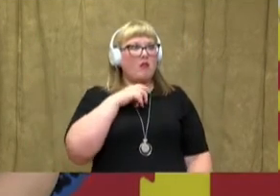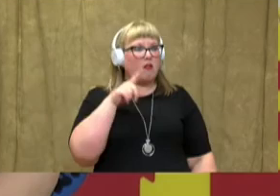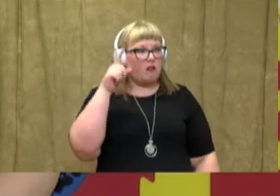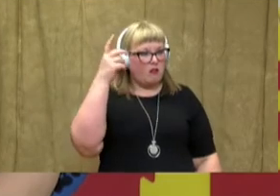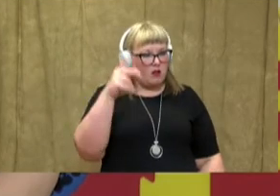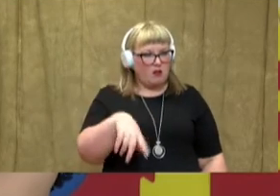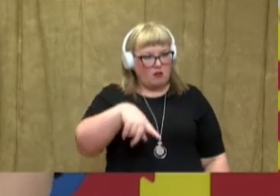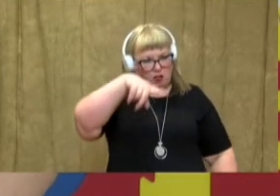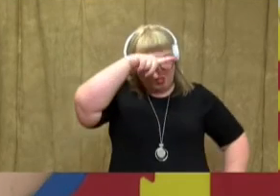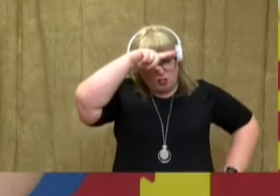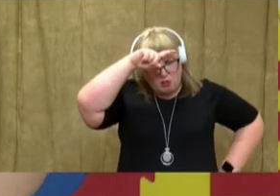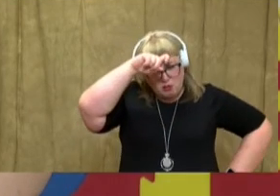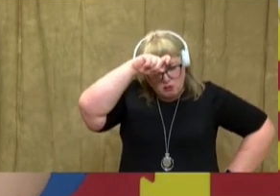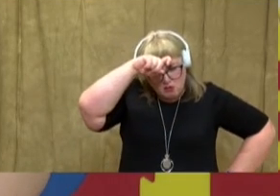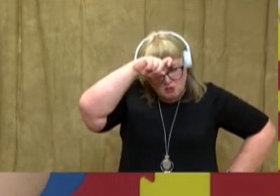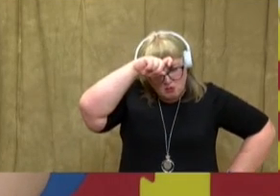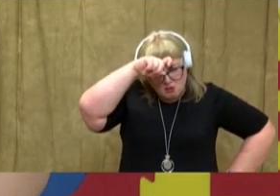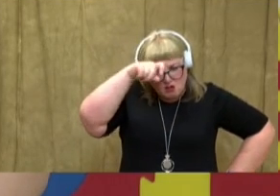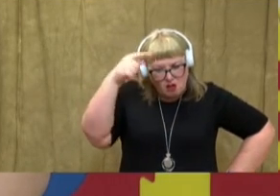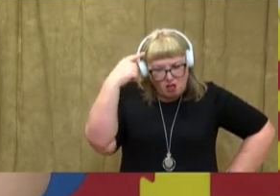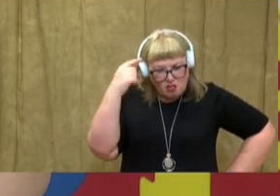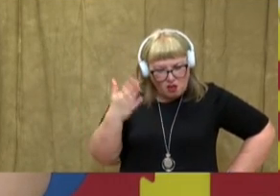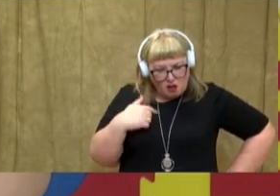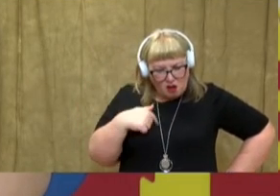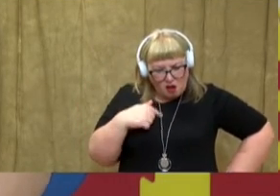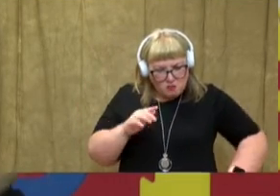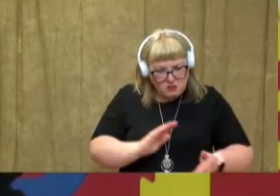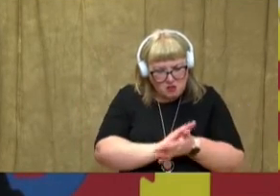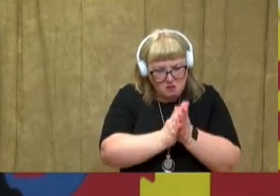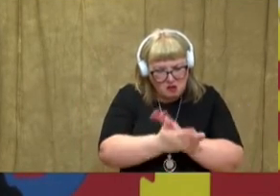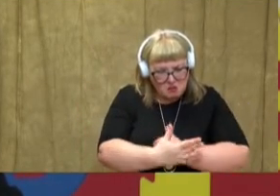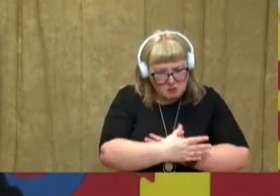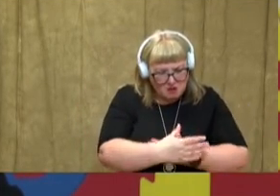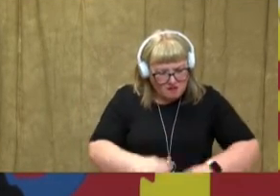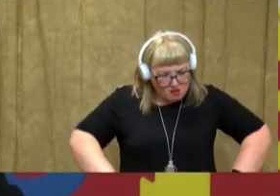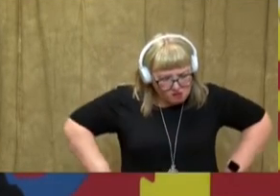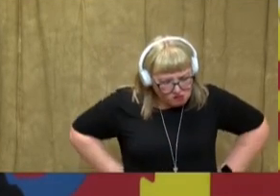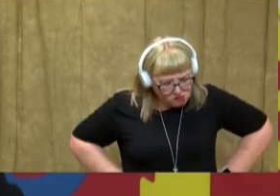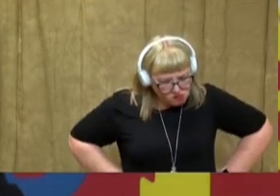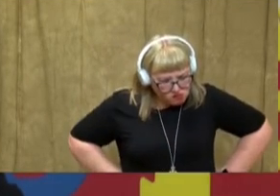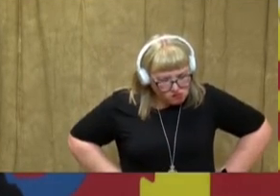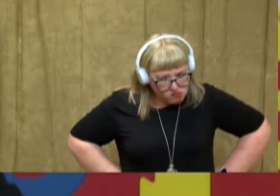puzzled. I thought I was going to be a butterfly, he said.